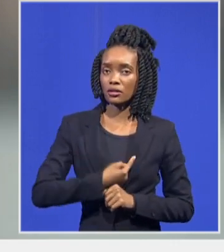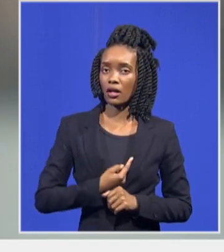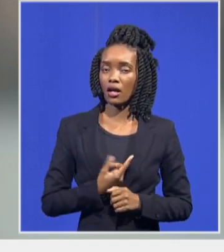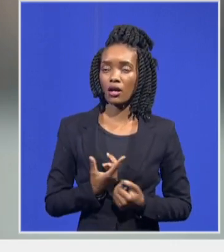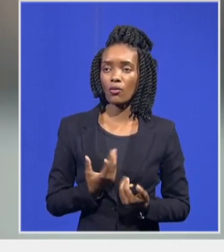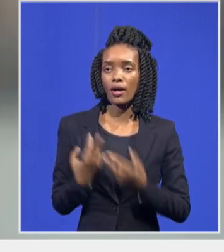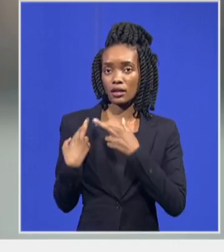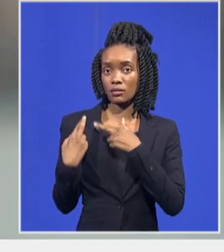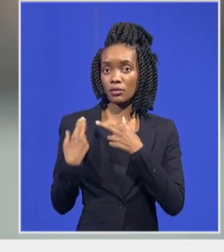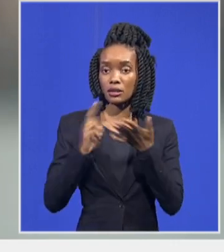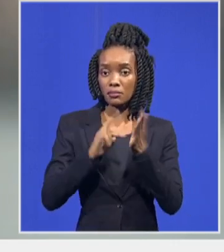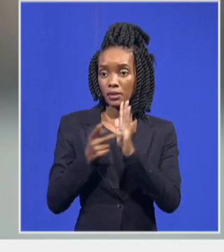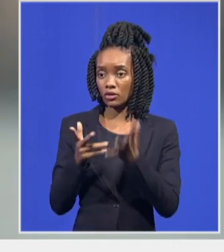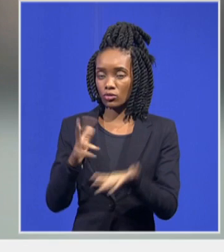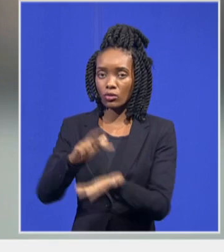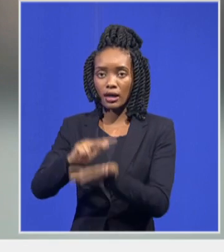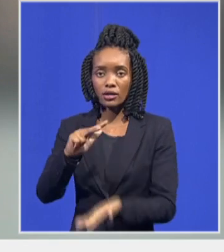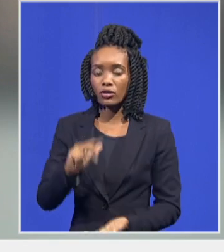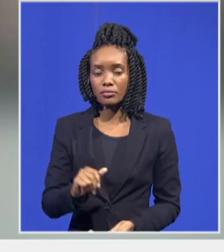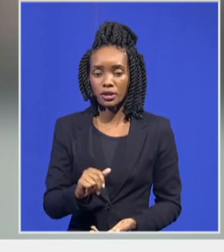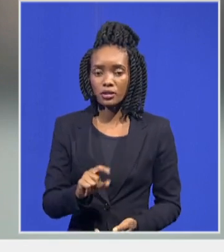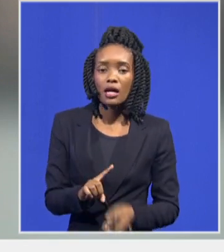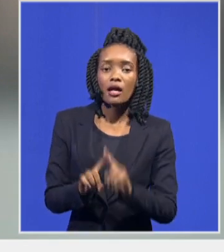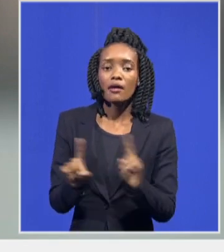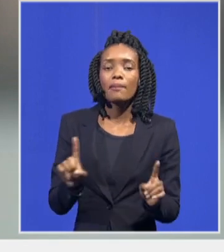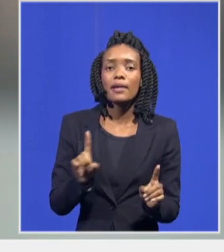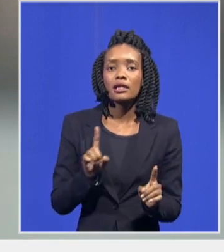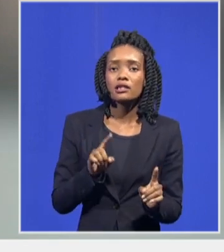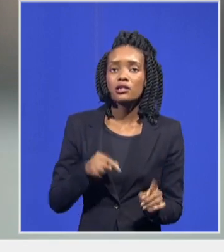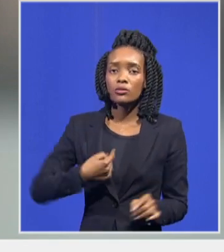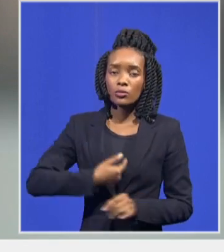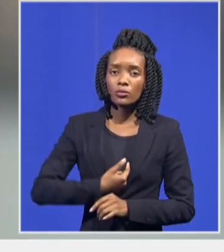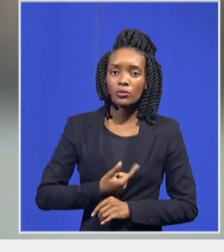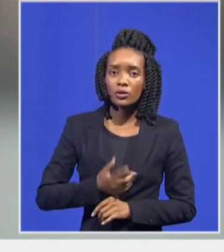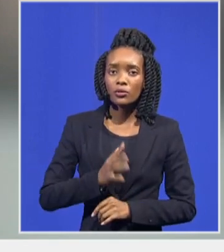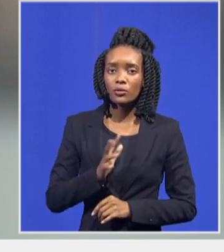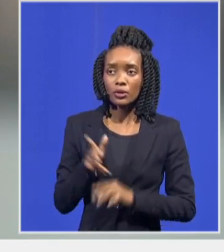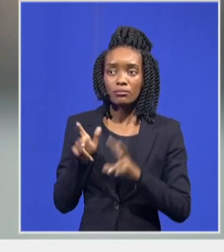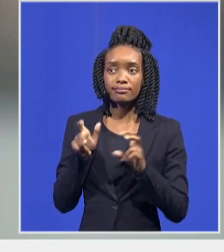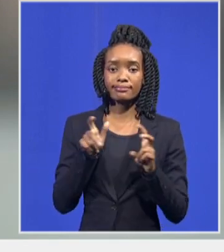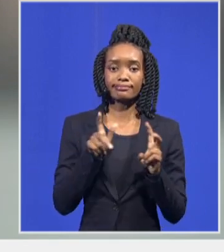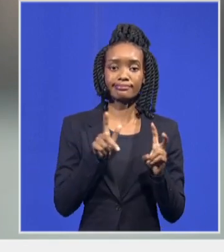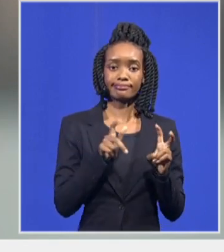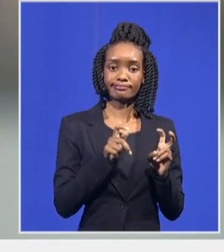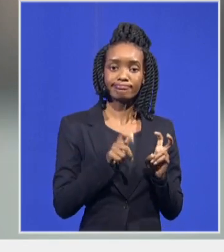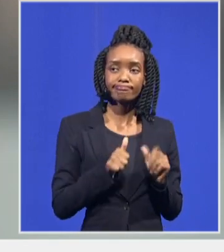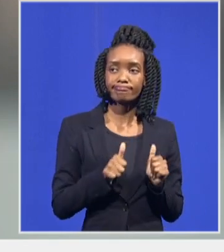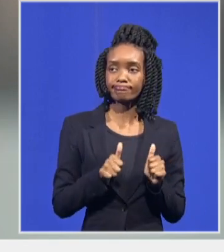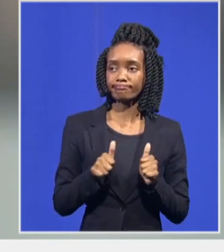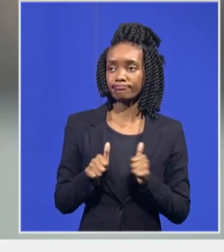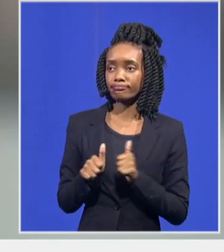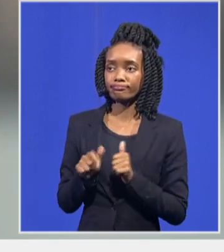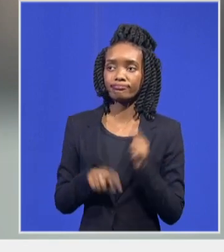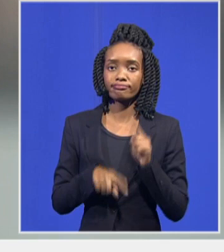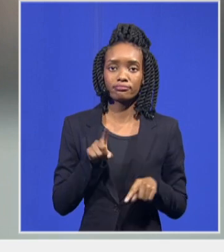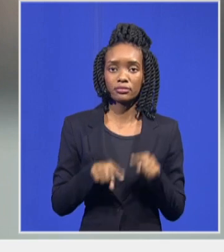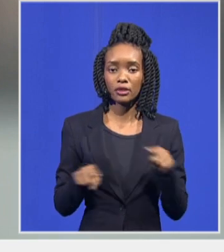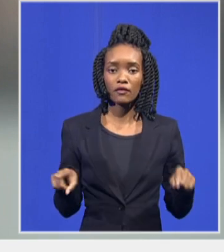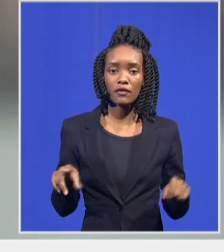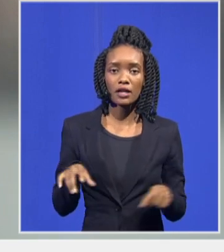such a plan, but we have been listening very carefully to the various